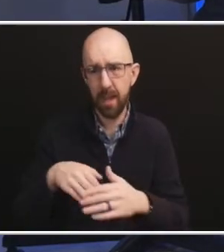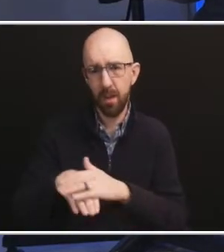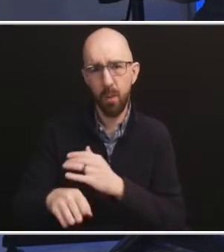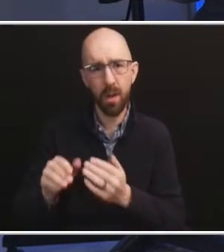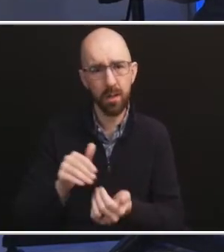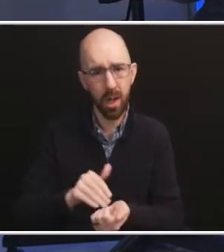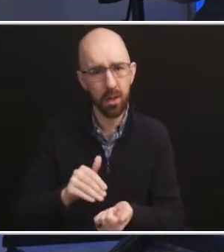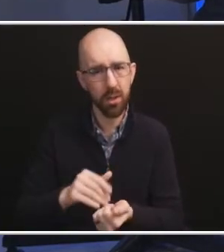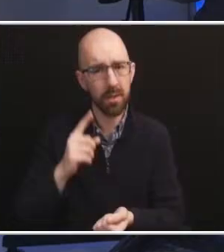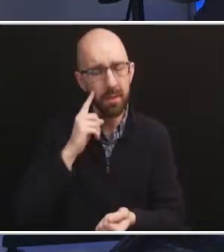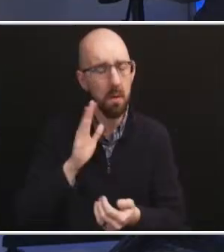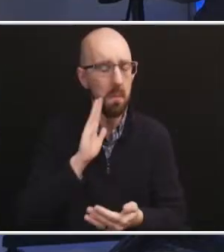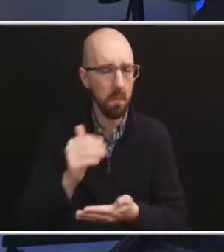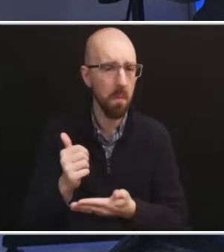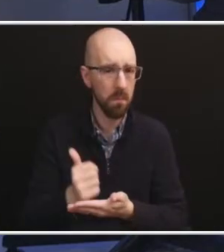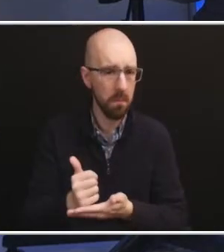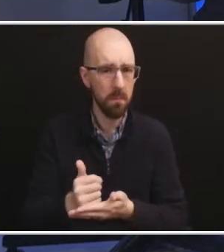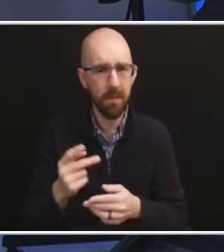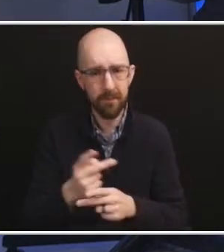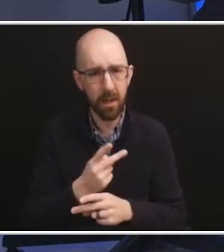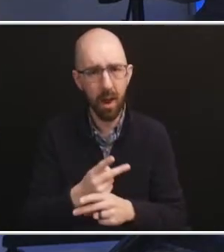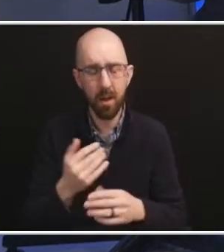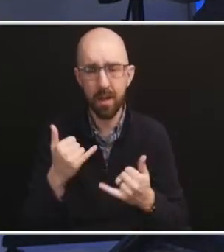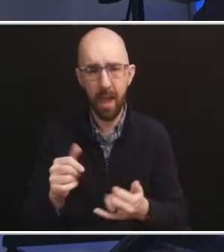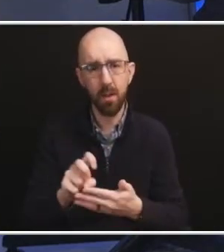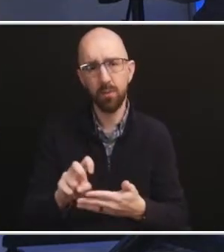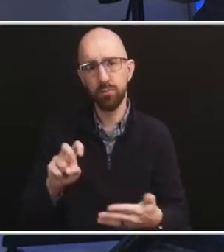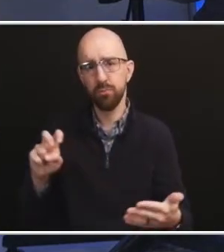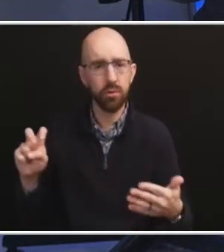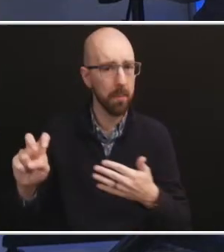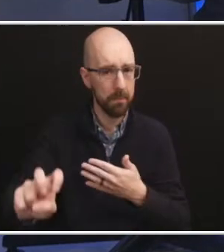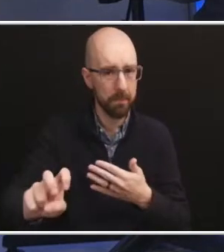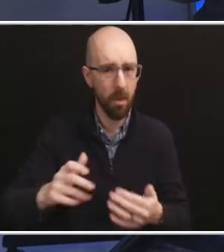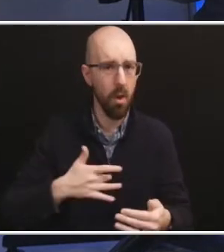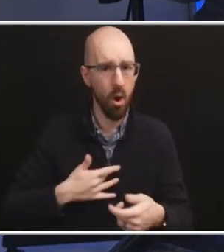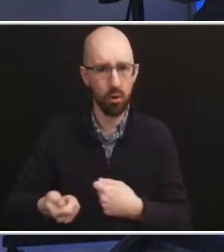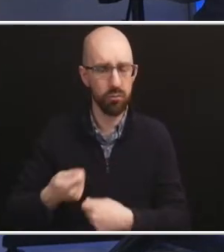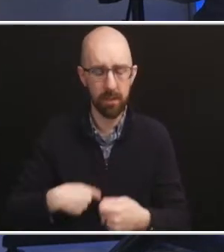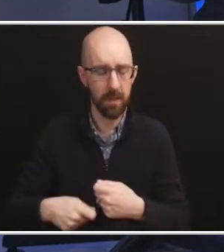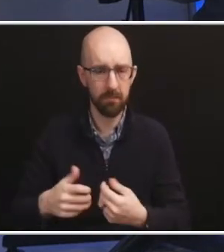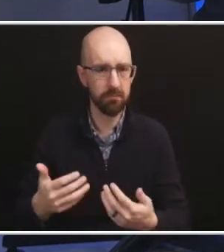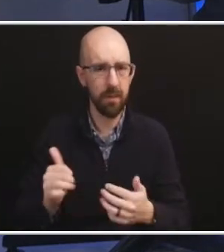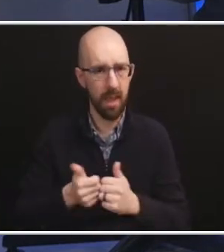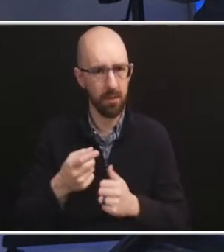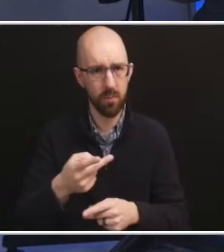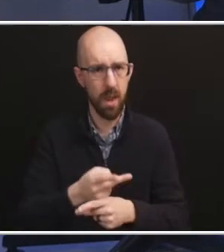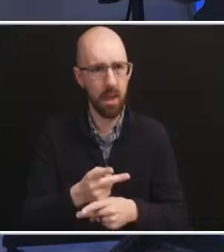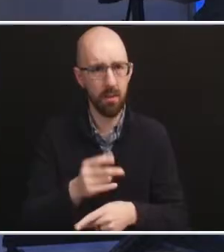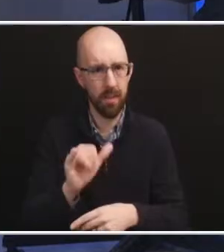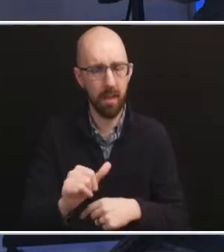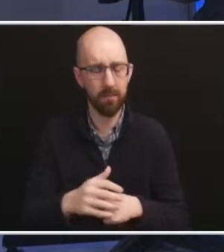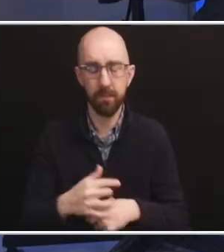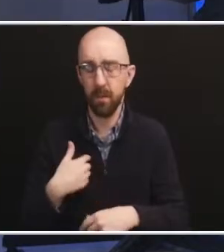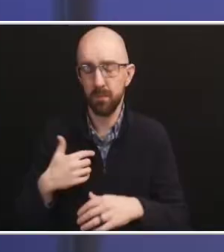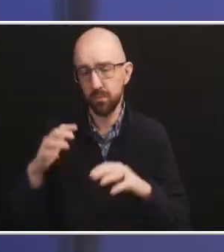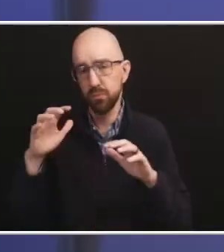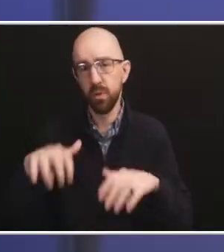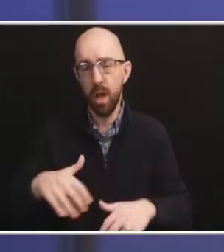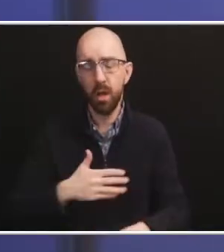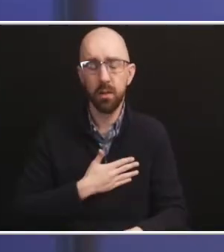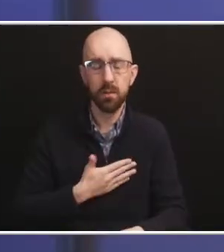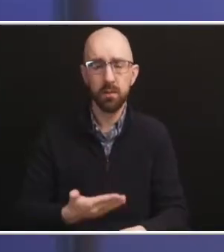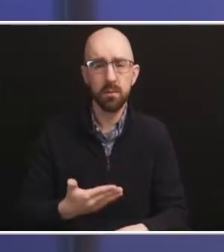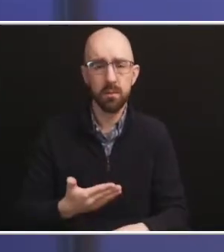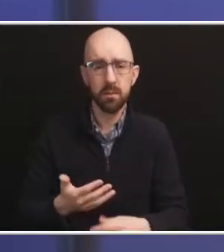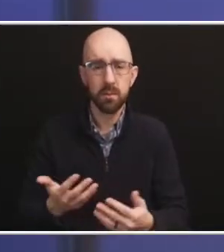okay, they're going to hopefully figure out what's going on. And now we've jumped all the way to needing a heart transplant. How did you handle that? It was shocking at first, but like